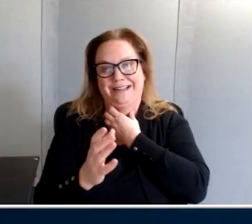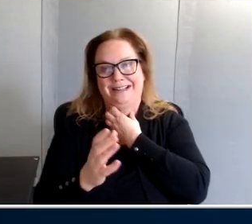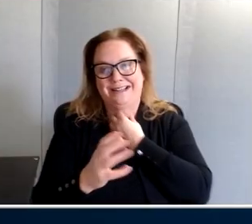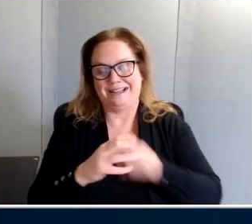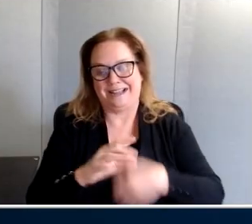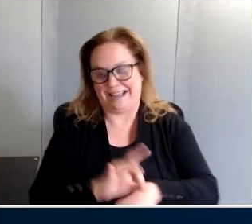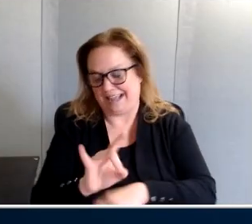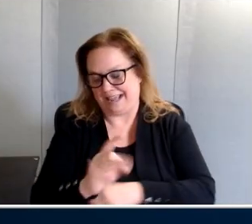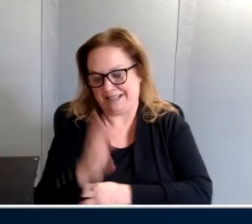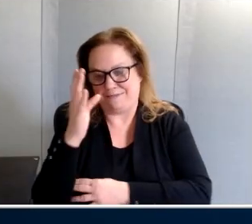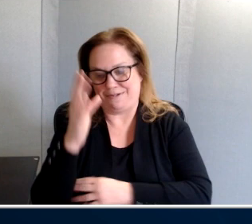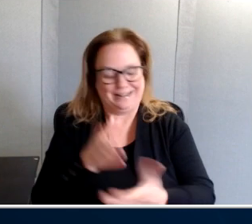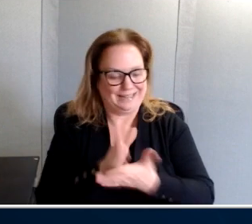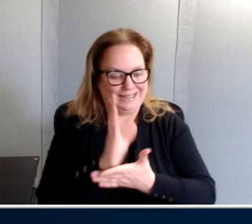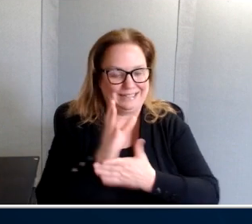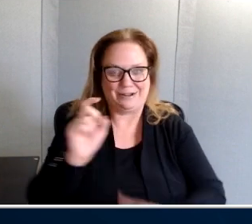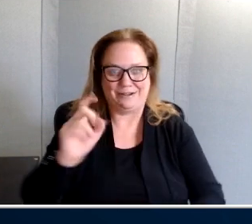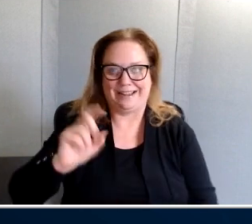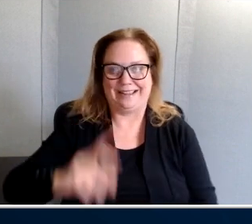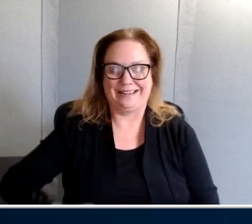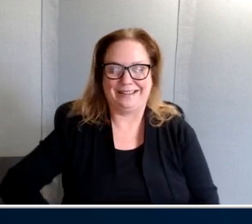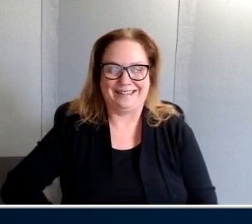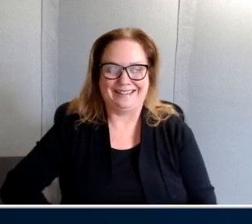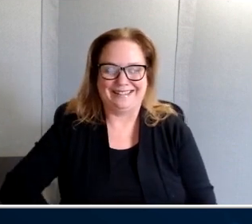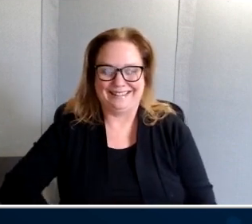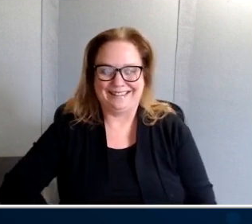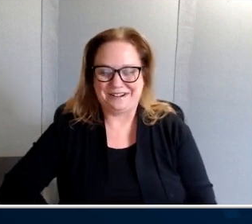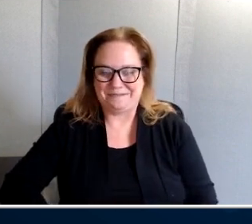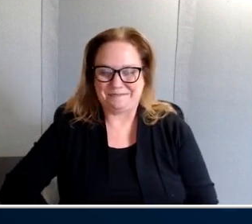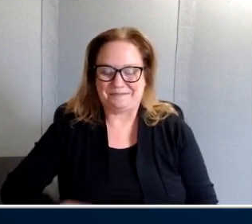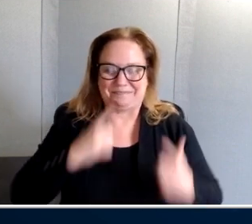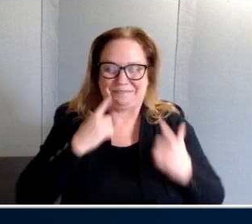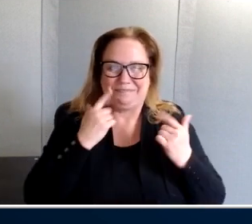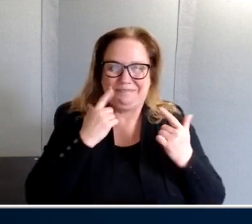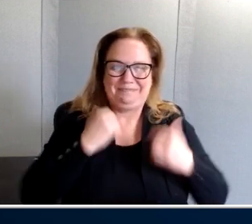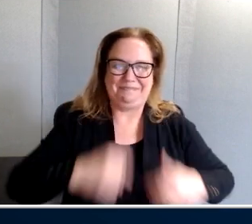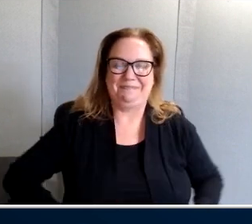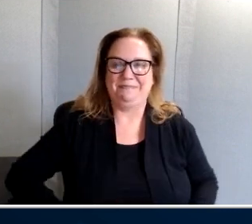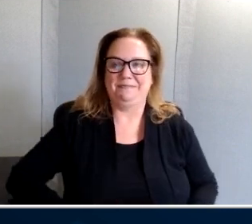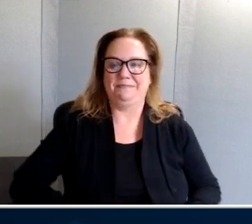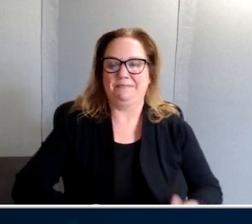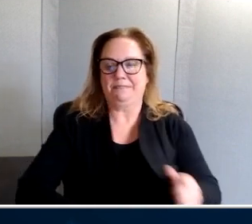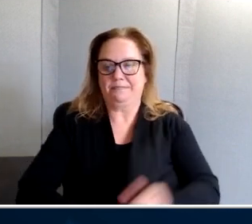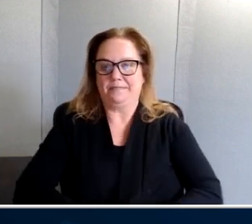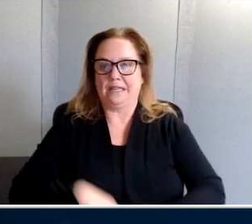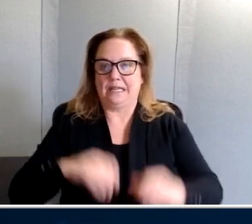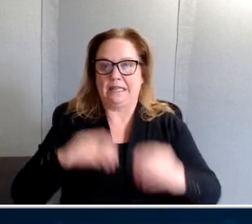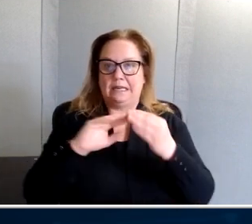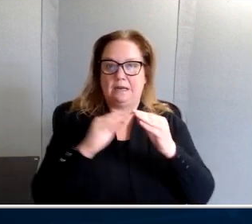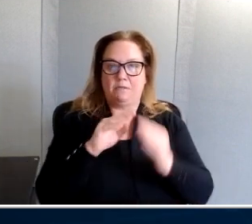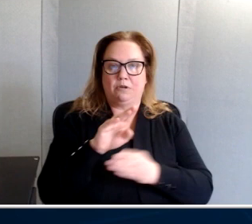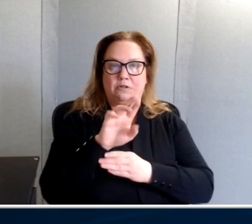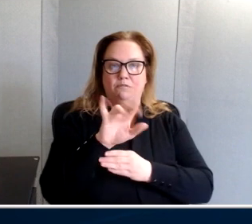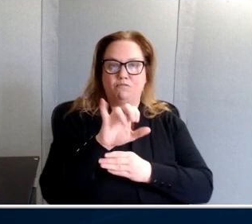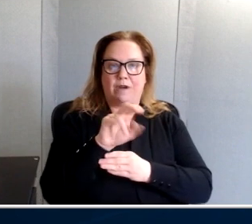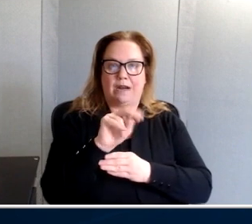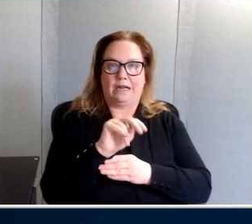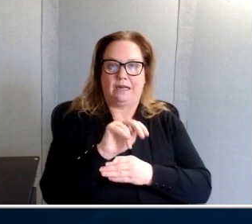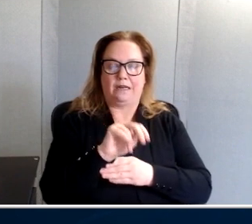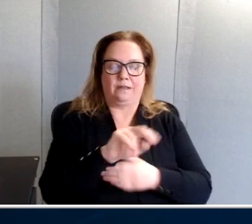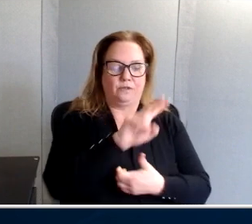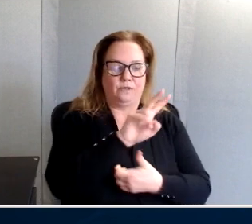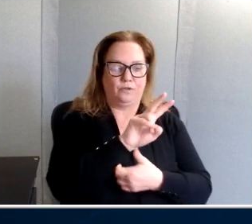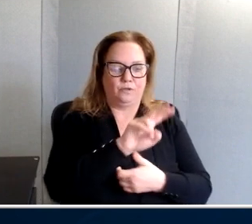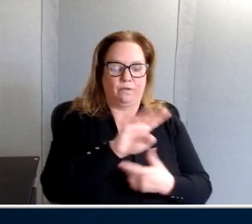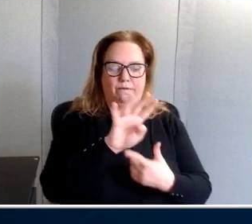right? Yeah, it's okay. It's okay. You got it. Yes. You got this. So I want to talk about the numbers that Brian was mentioning earlier, the 2 to the 4 to the